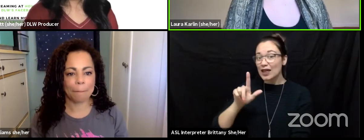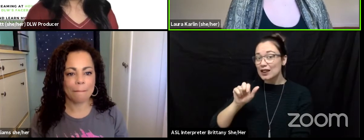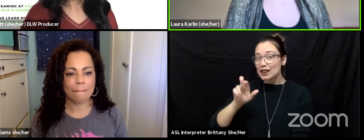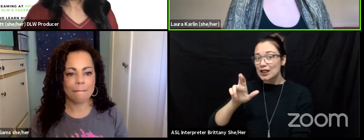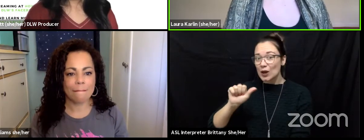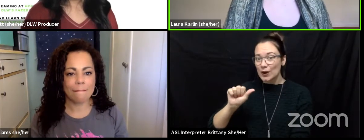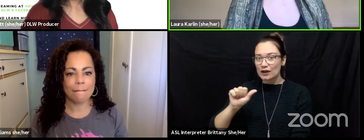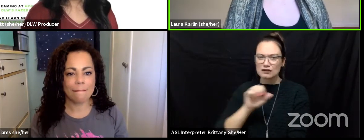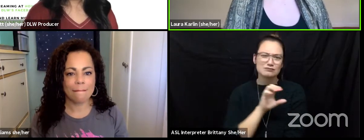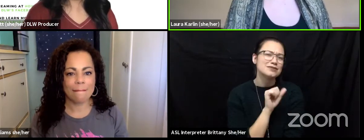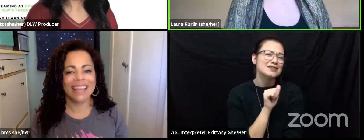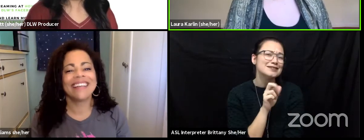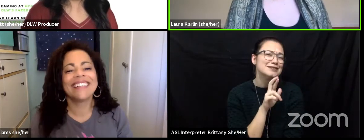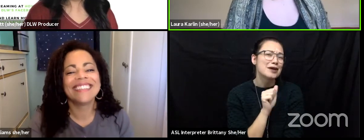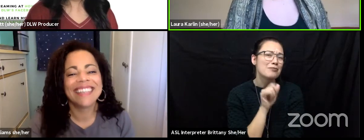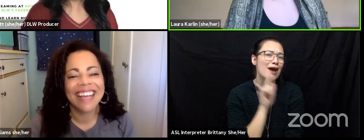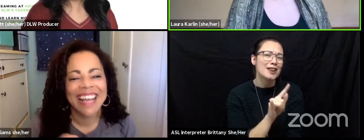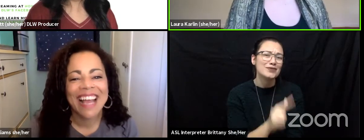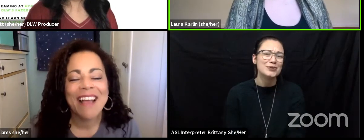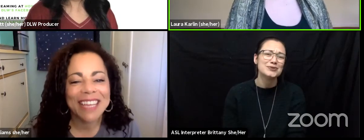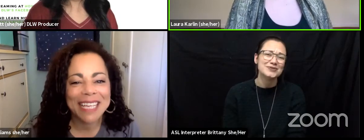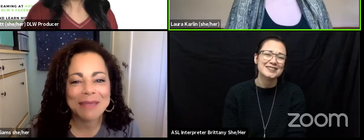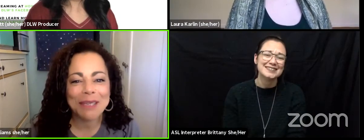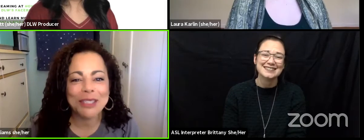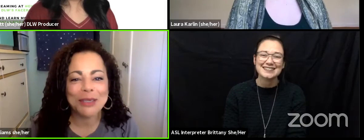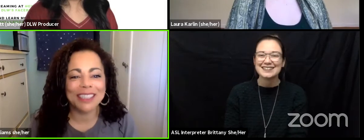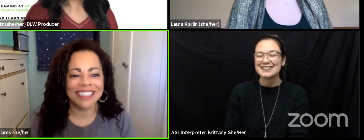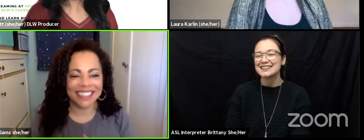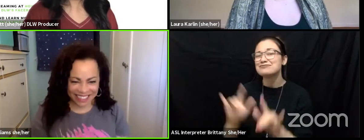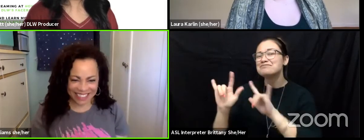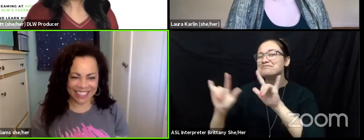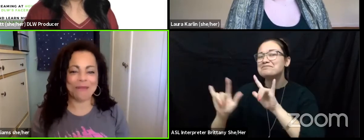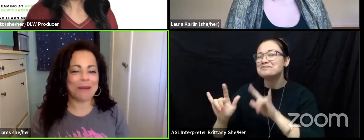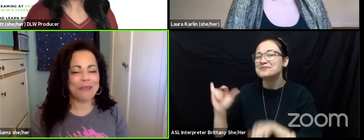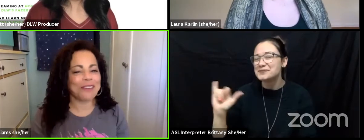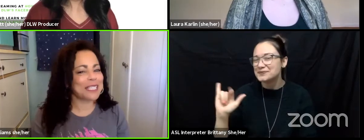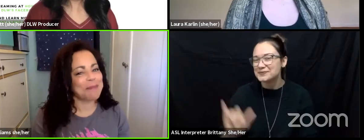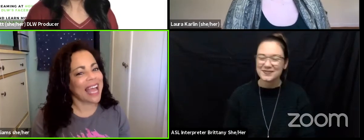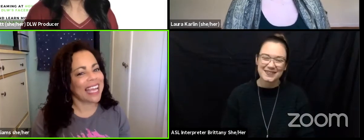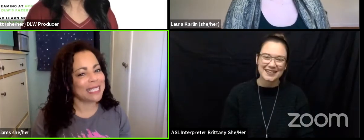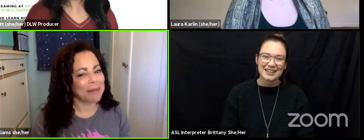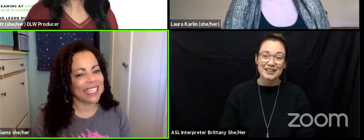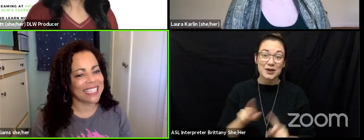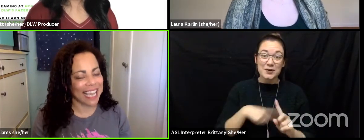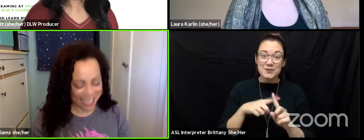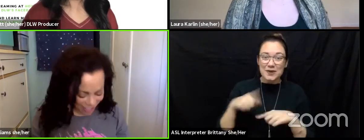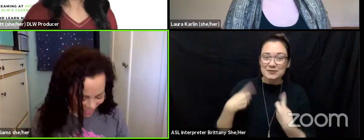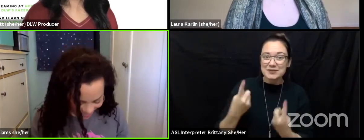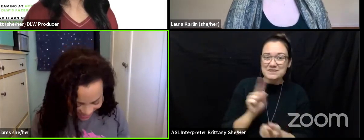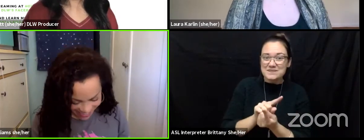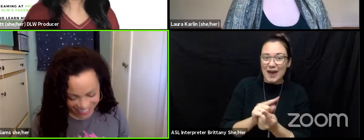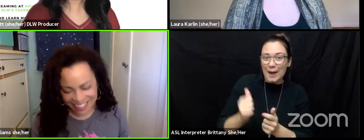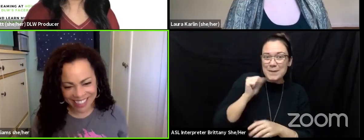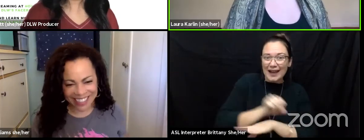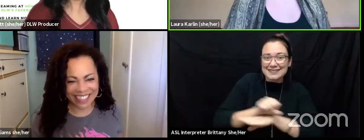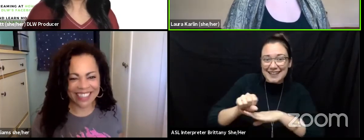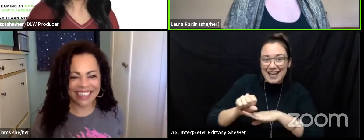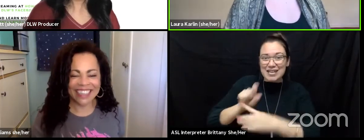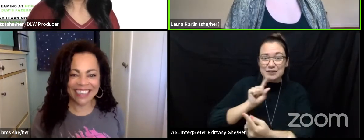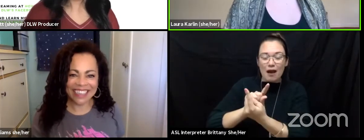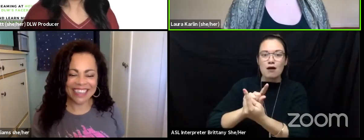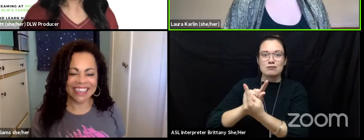Sabra, I'm just so in love with you. Feelings mutual from when we first met backstage. I know.